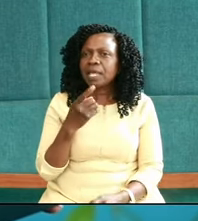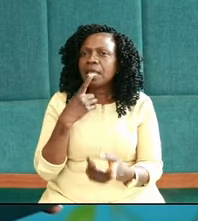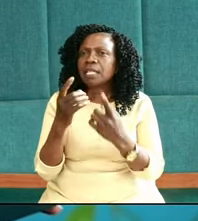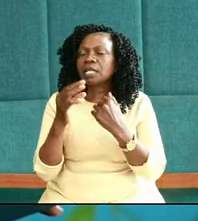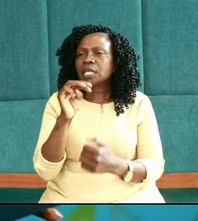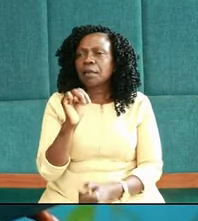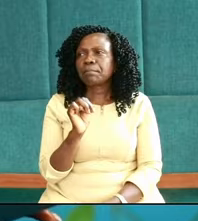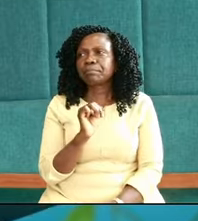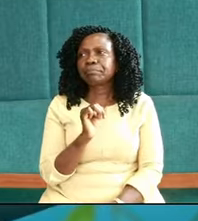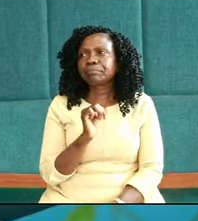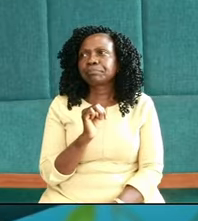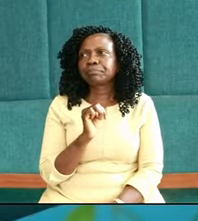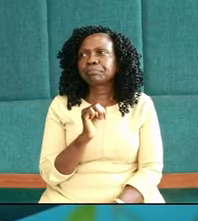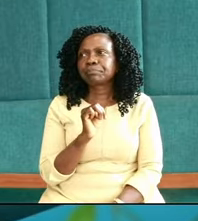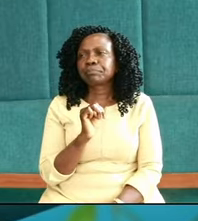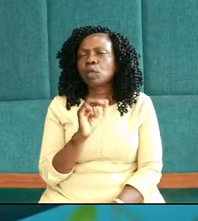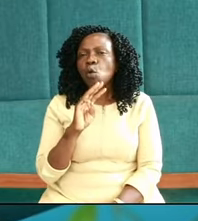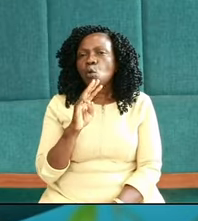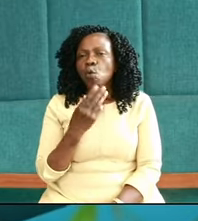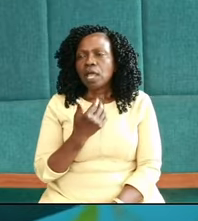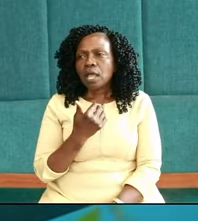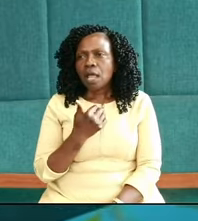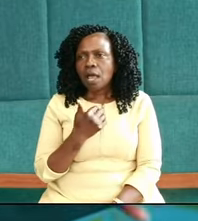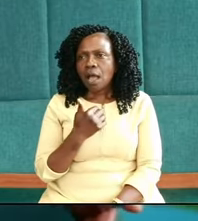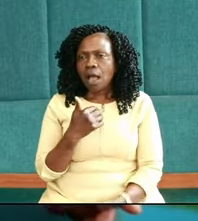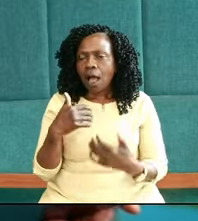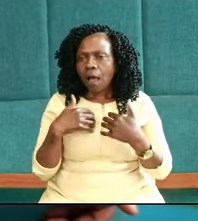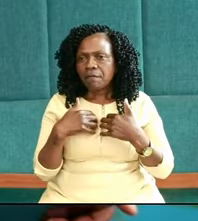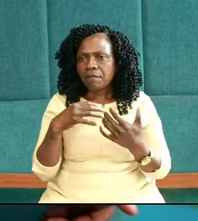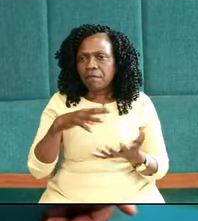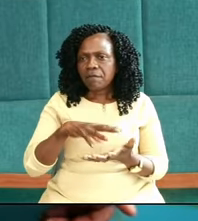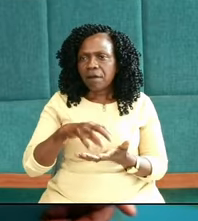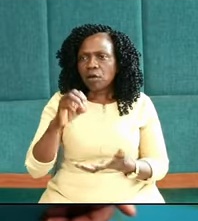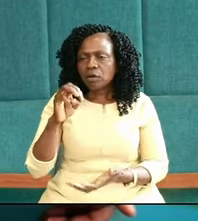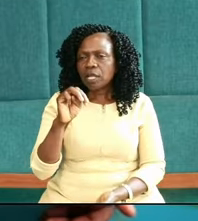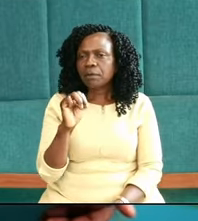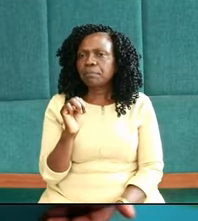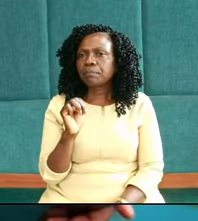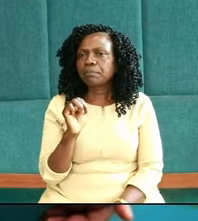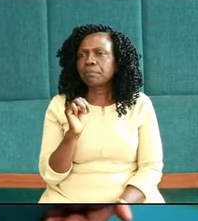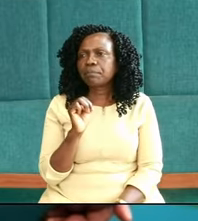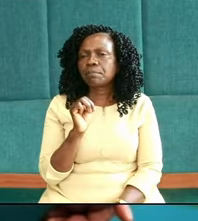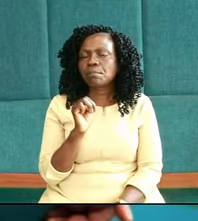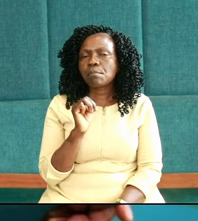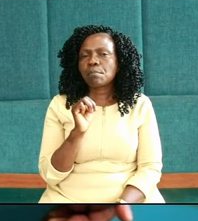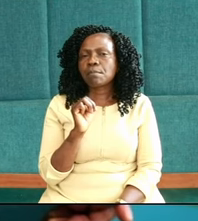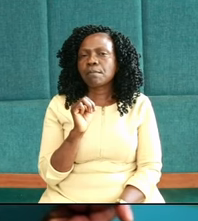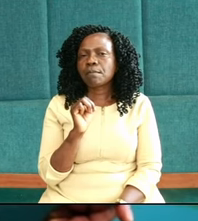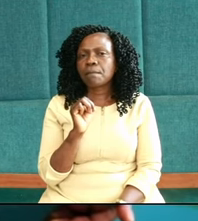he tells him, "We have found him."